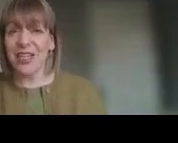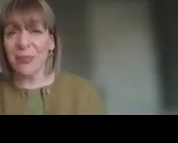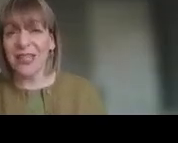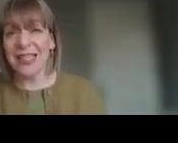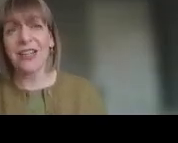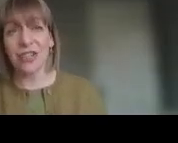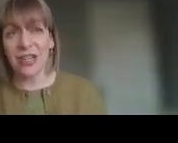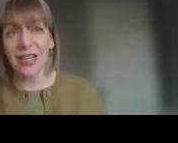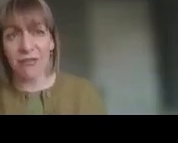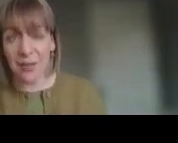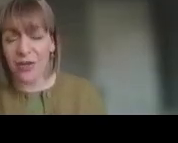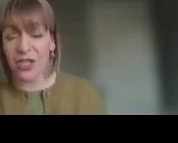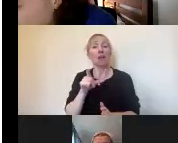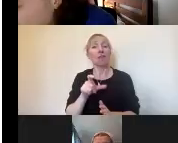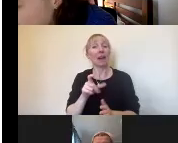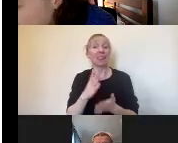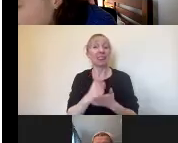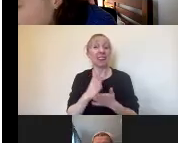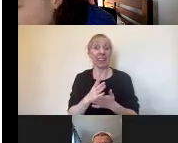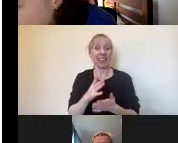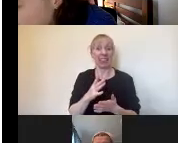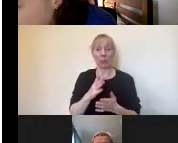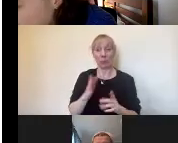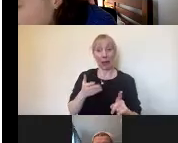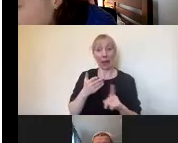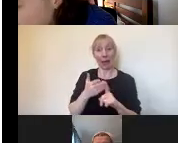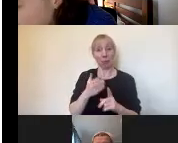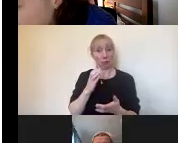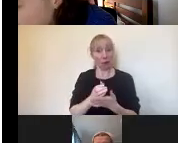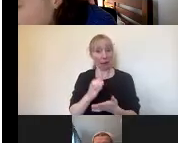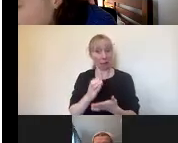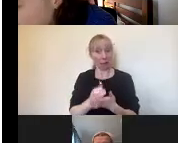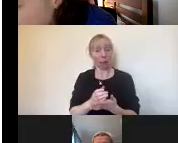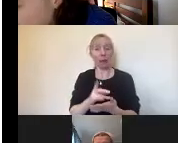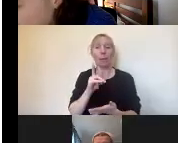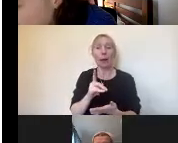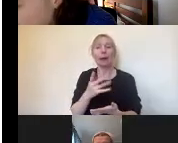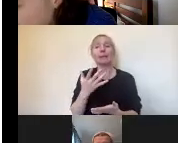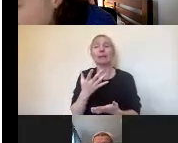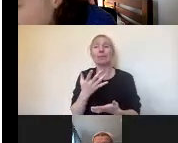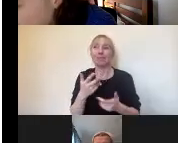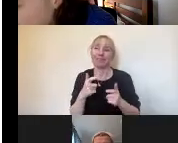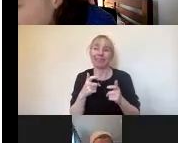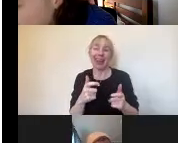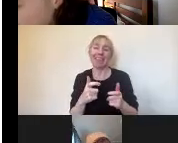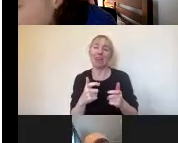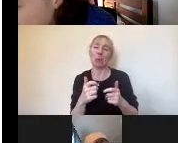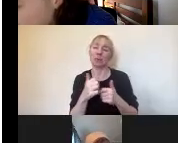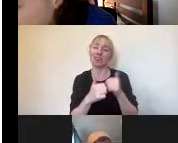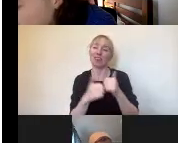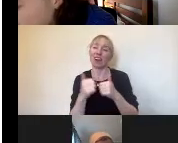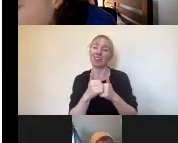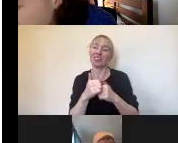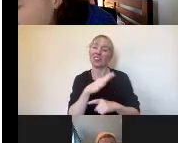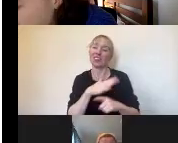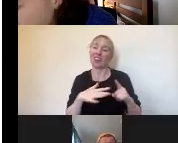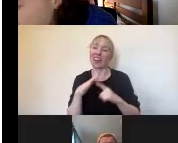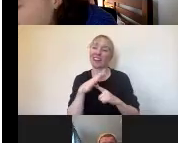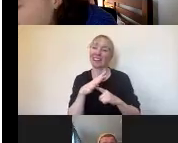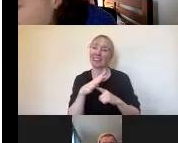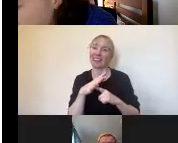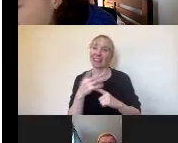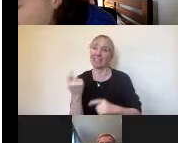for charitable intention, and it very much did, it maintained the social structures of Victorian Britain. So the Gazette